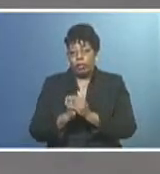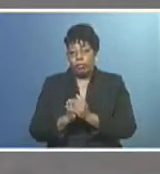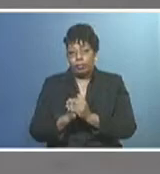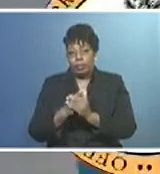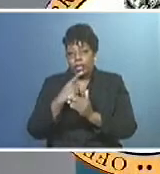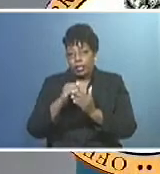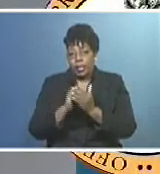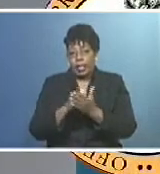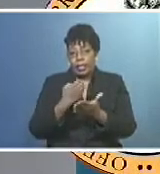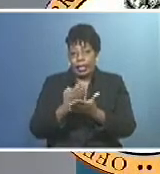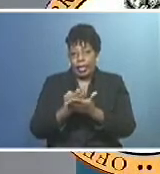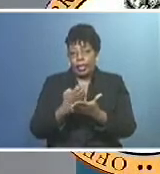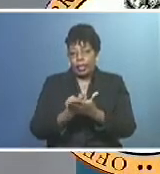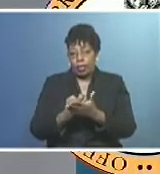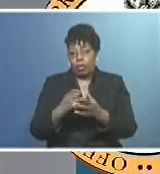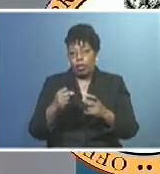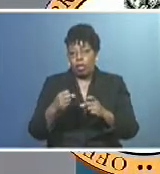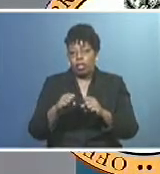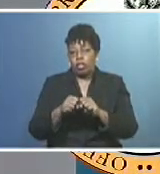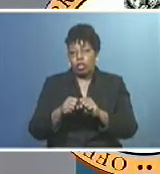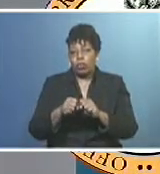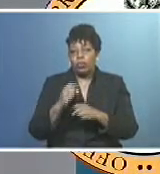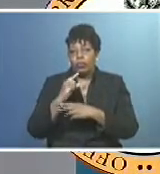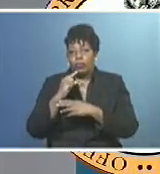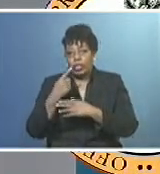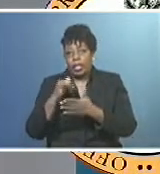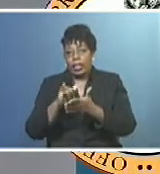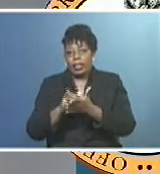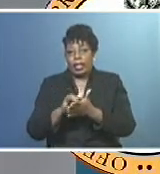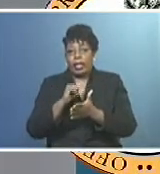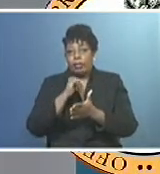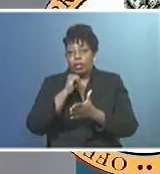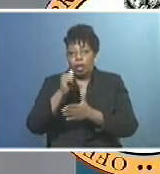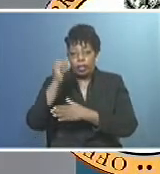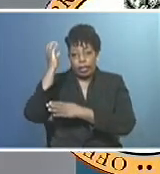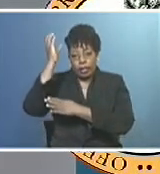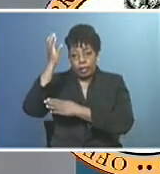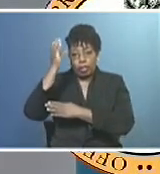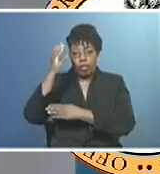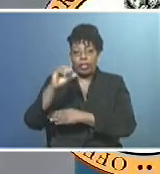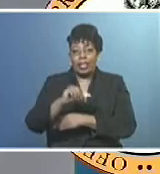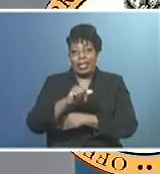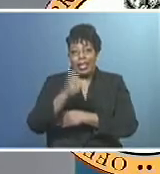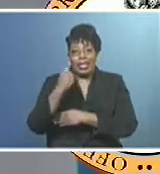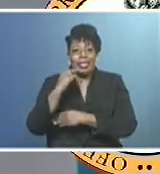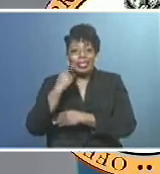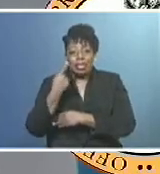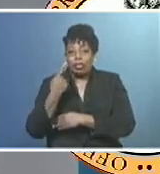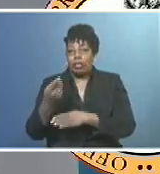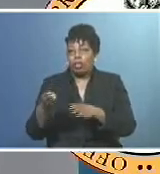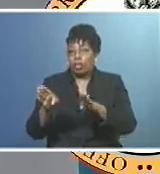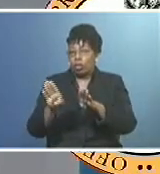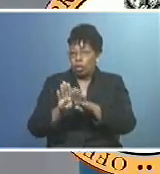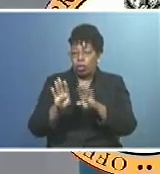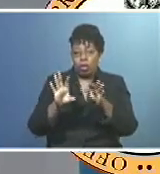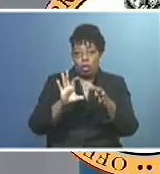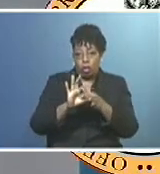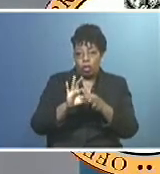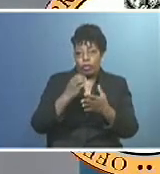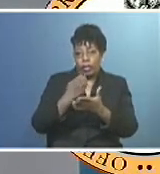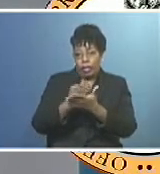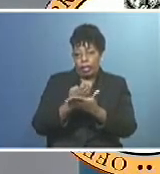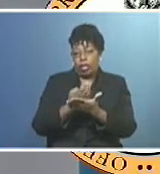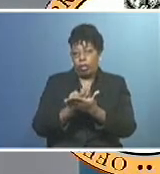been so prolonged and so severe that I am not considering any serious shutdown of economic